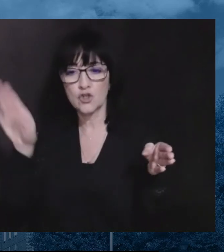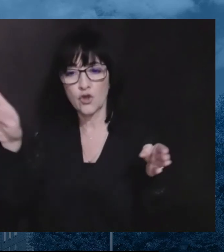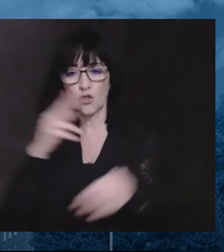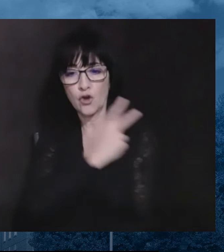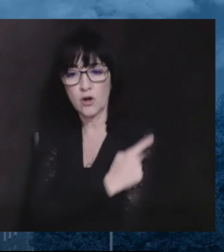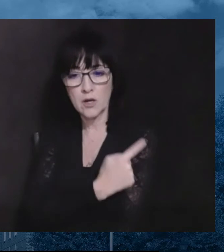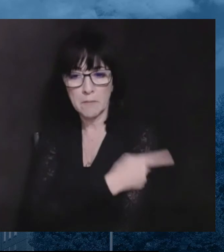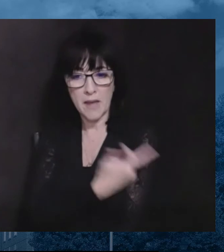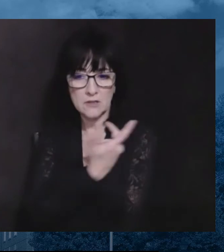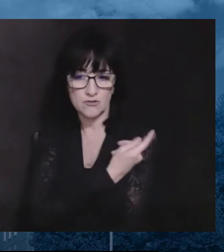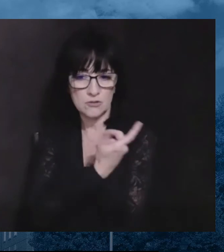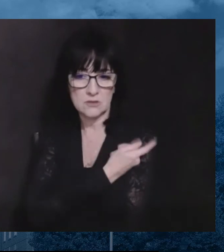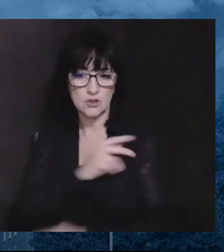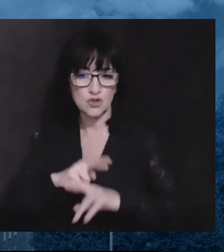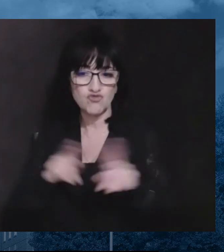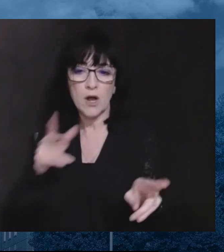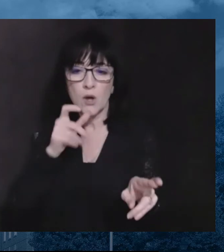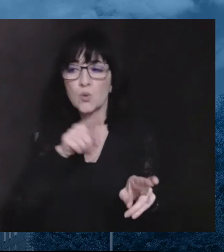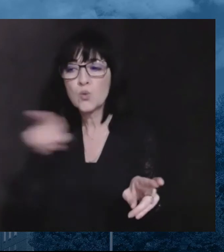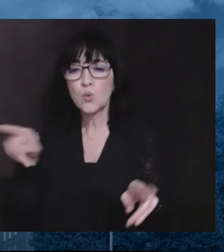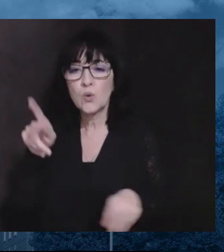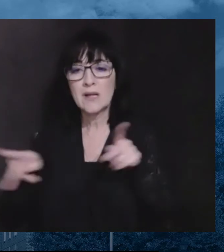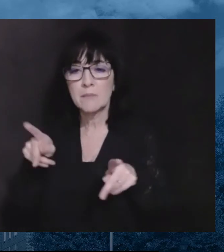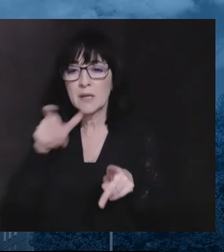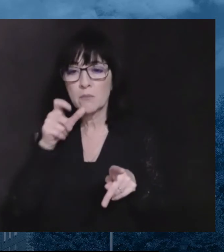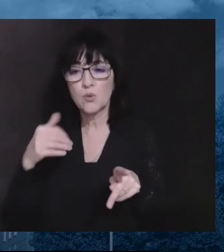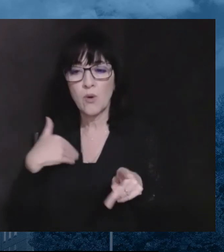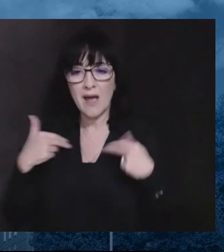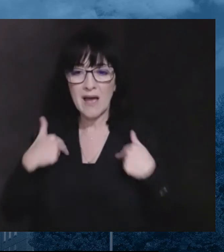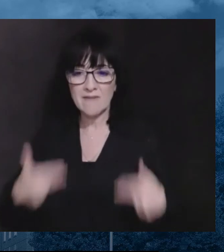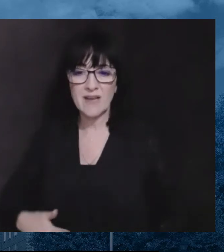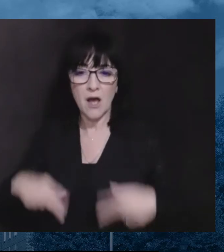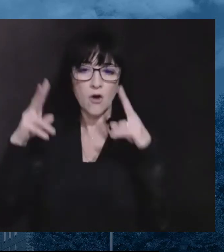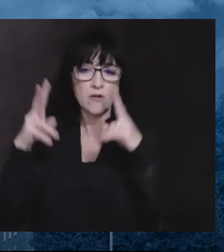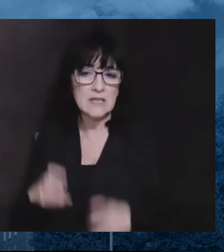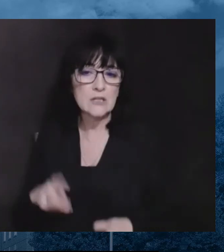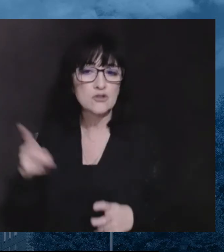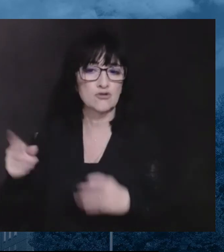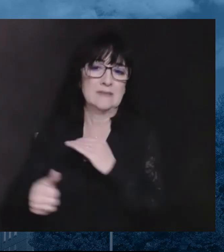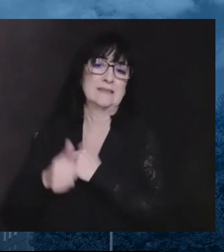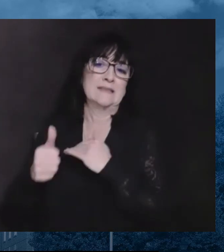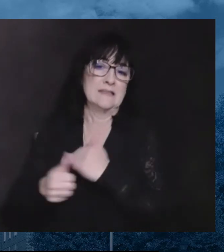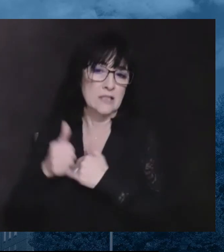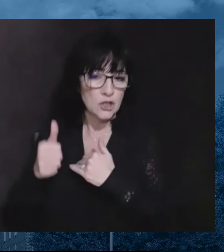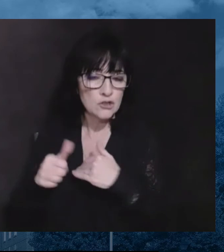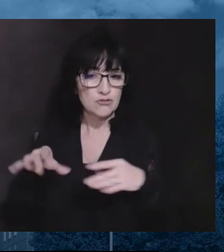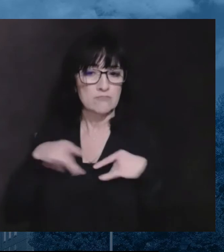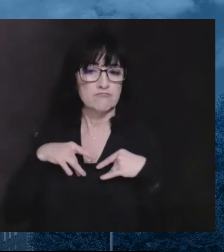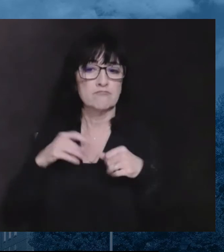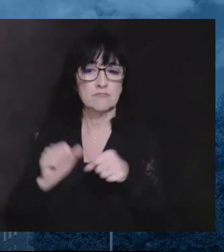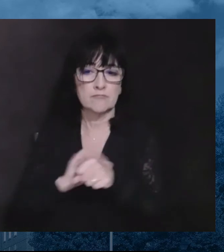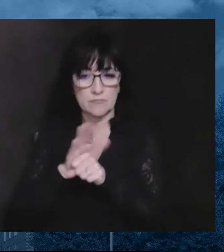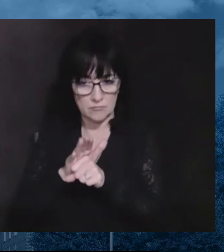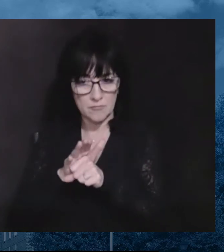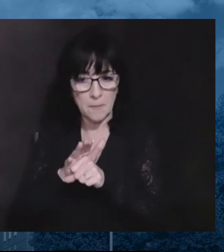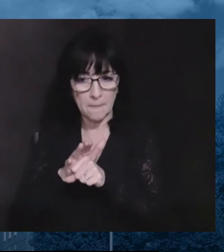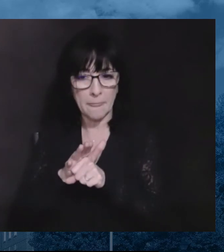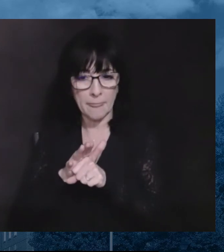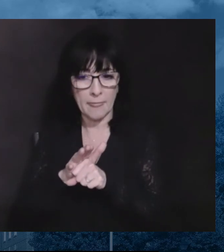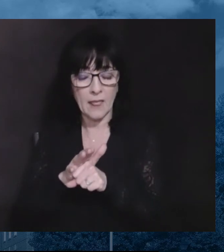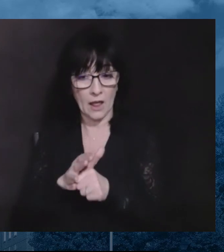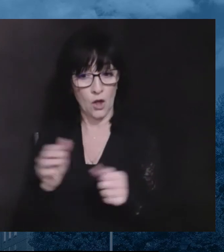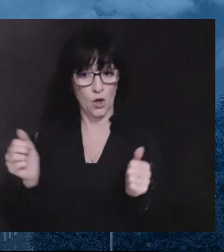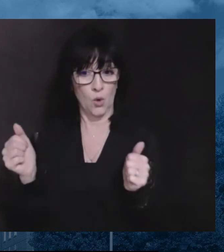But we also do have a number of doses, approximately somewhere between 14,000, 15,000 with our health